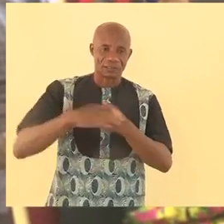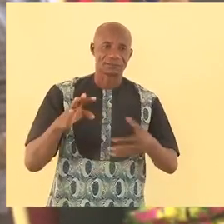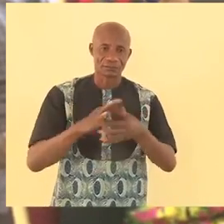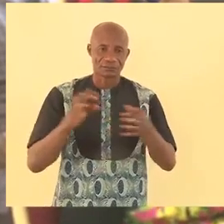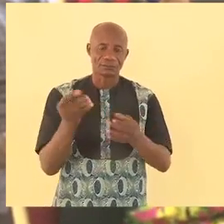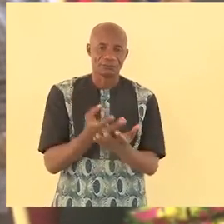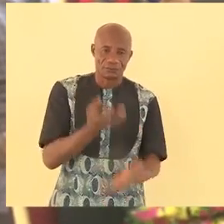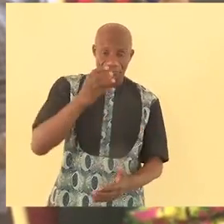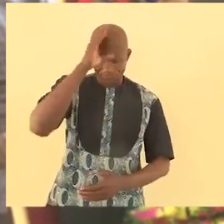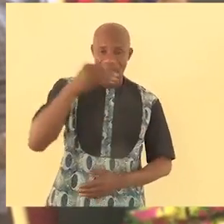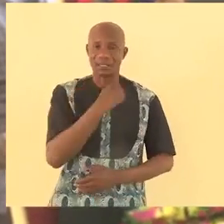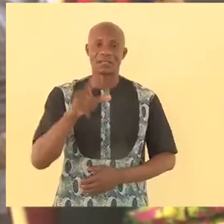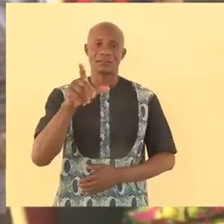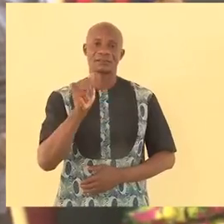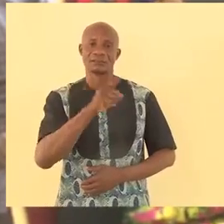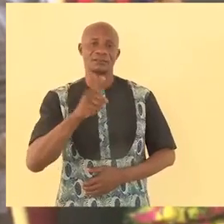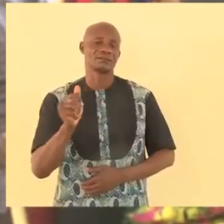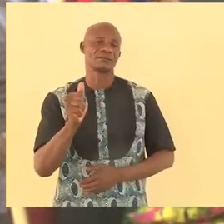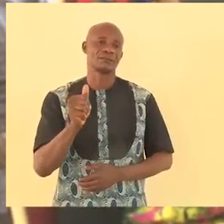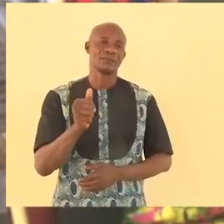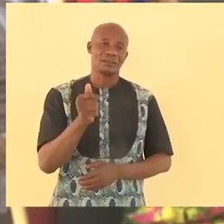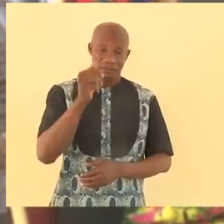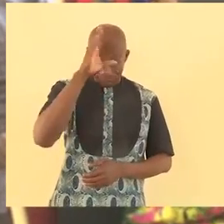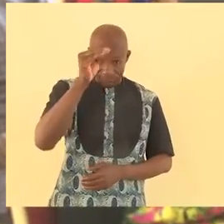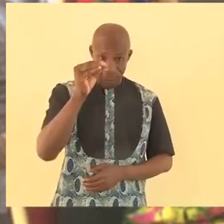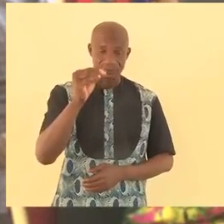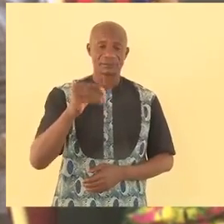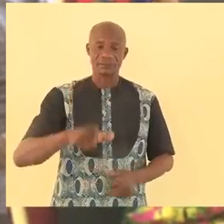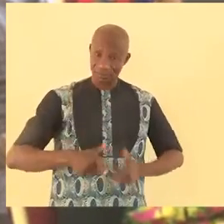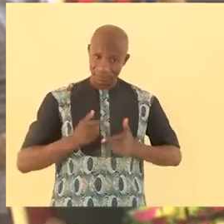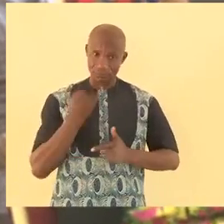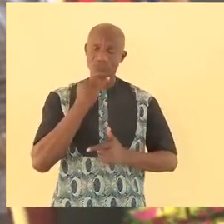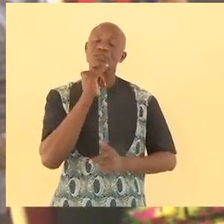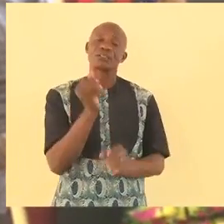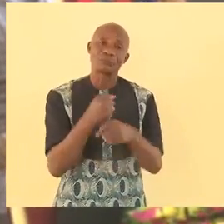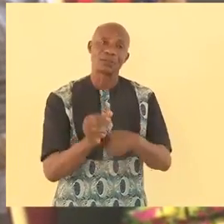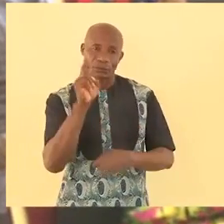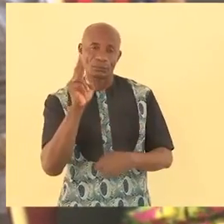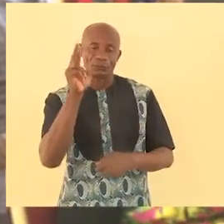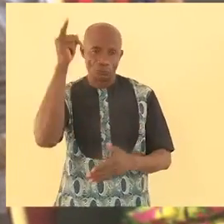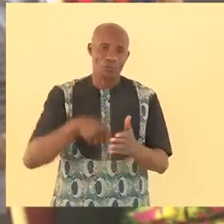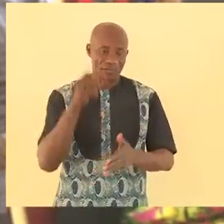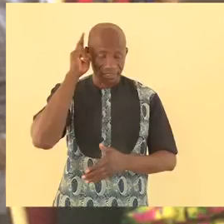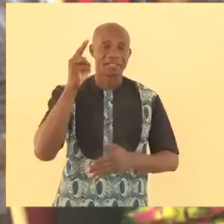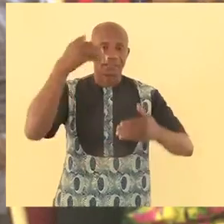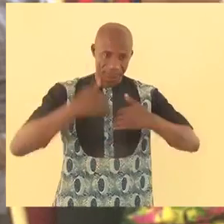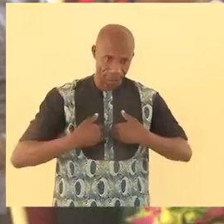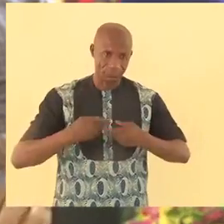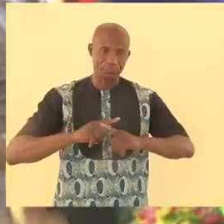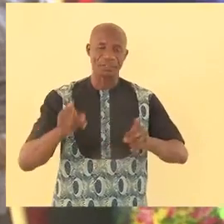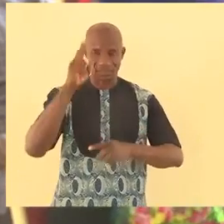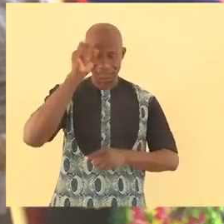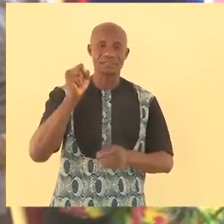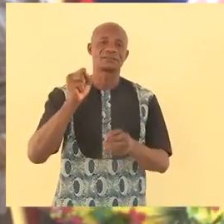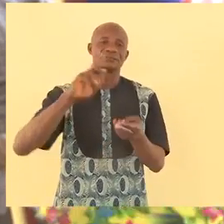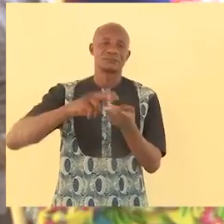parable of, you know, the rich man and Lazarus. He said, because a man's life consists not in the abundance of things that he owns, but in